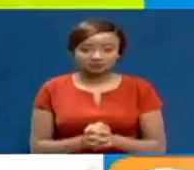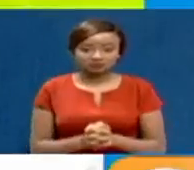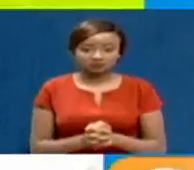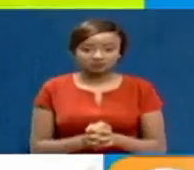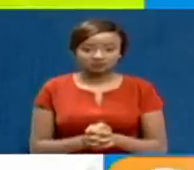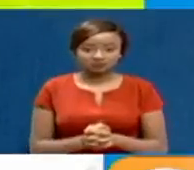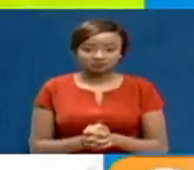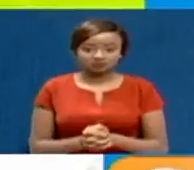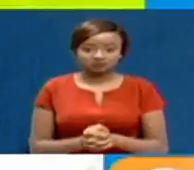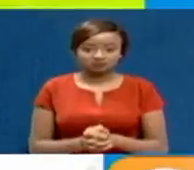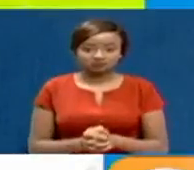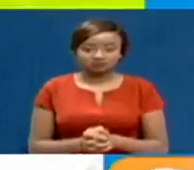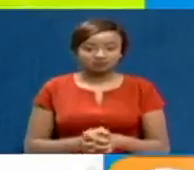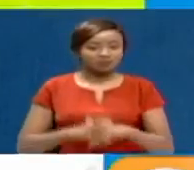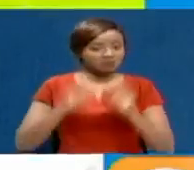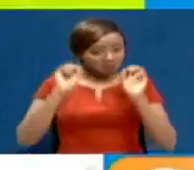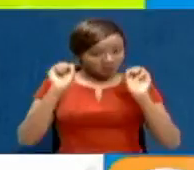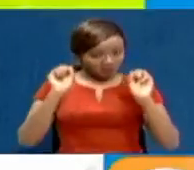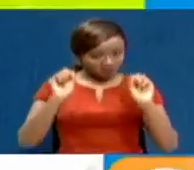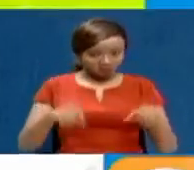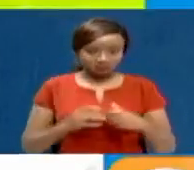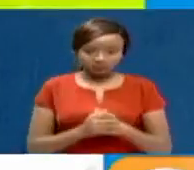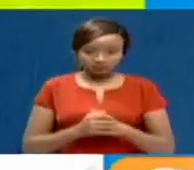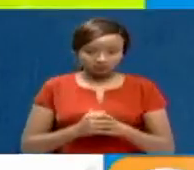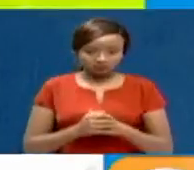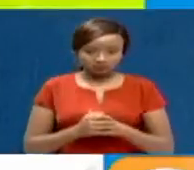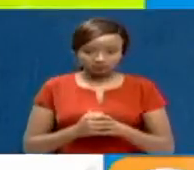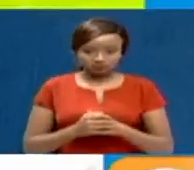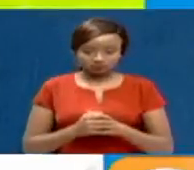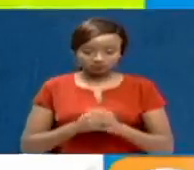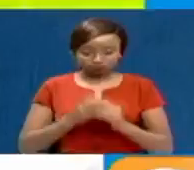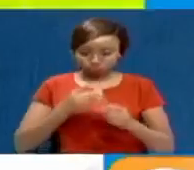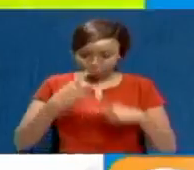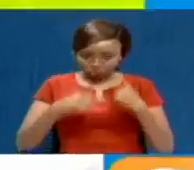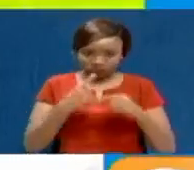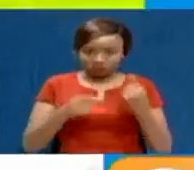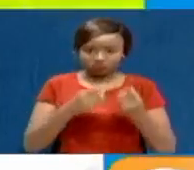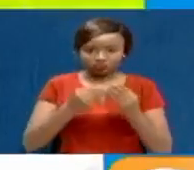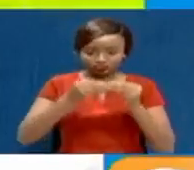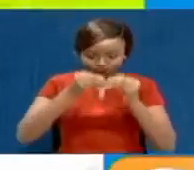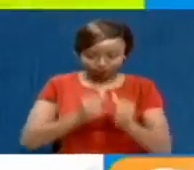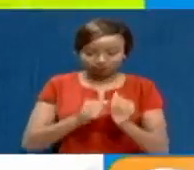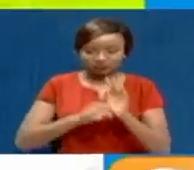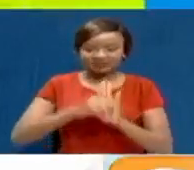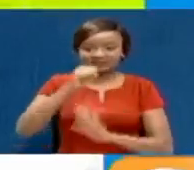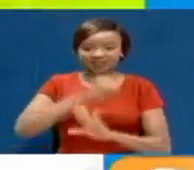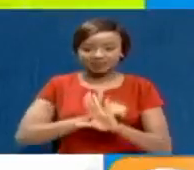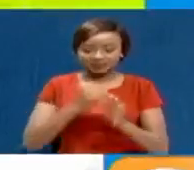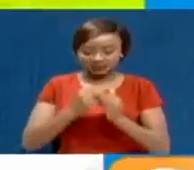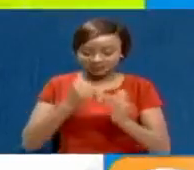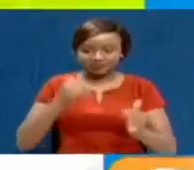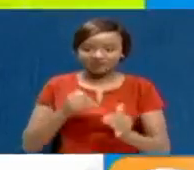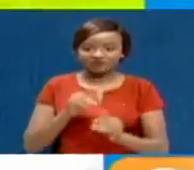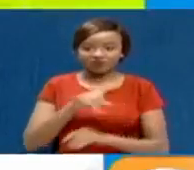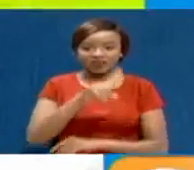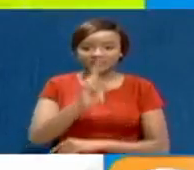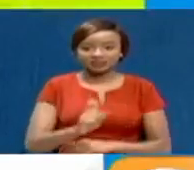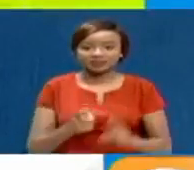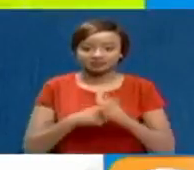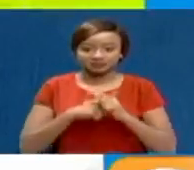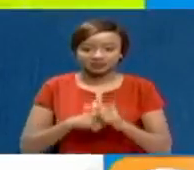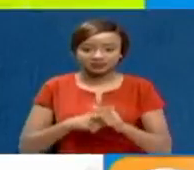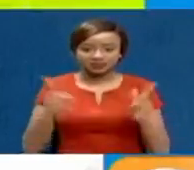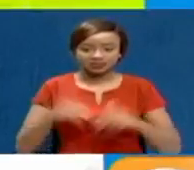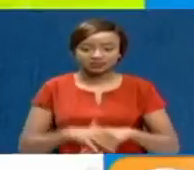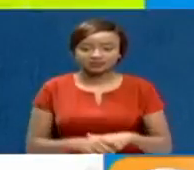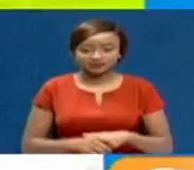cover whatever time that is lost before the said examination is administered.